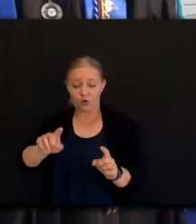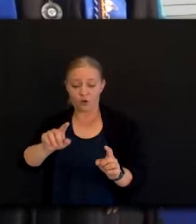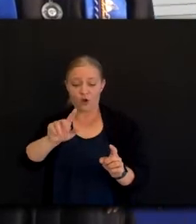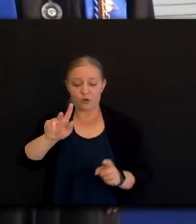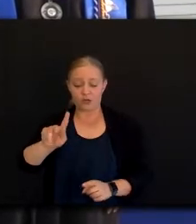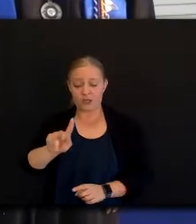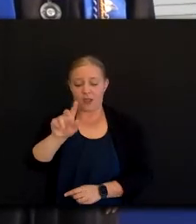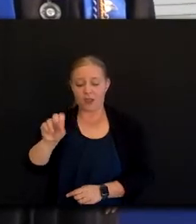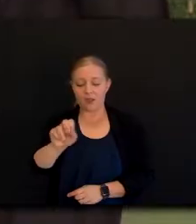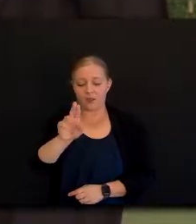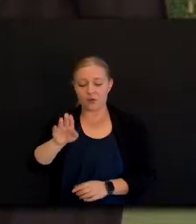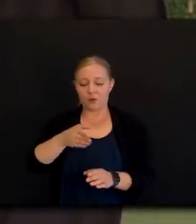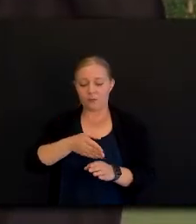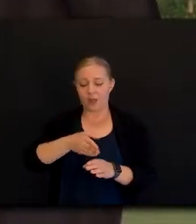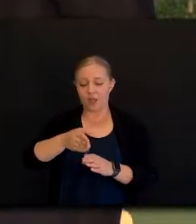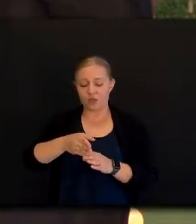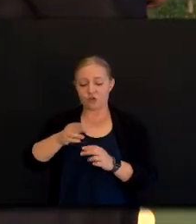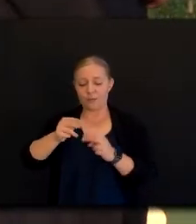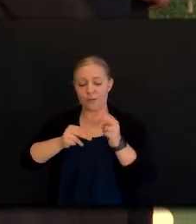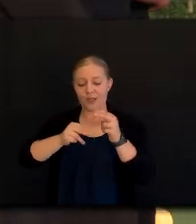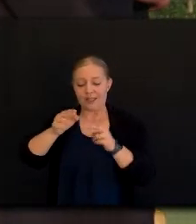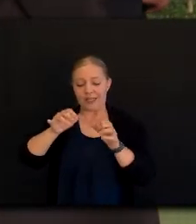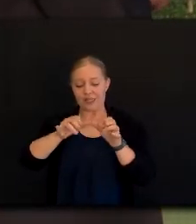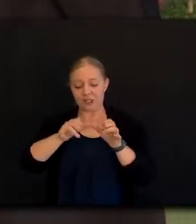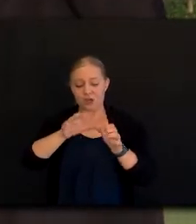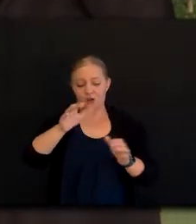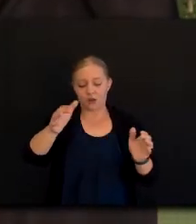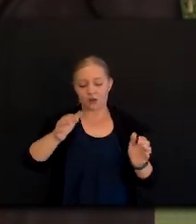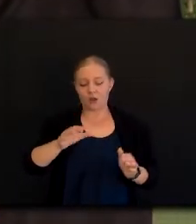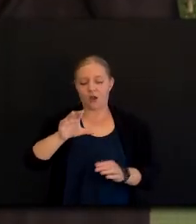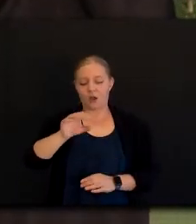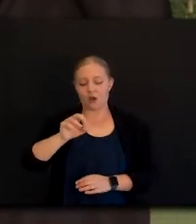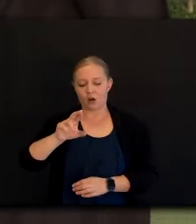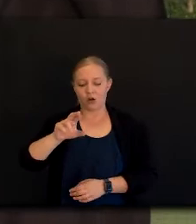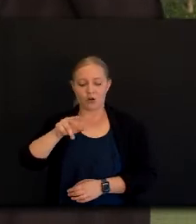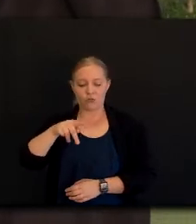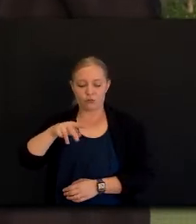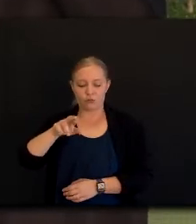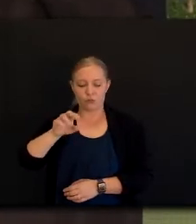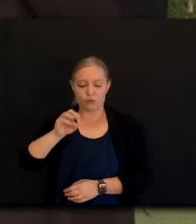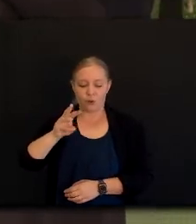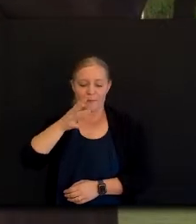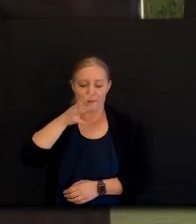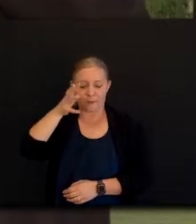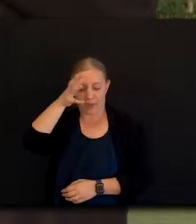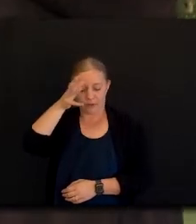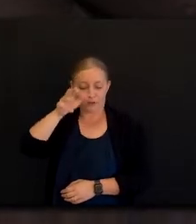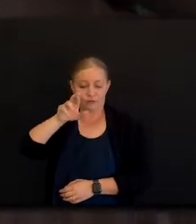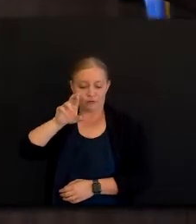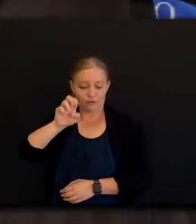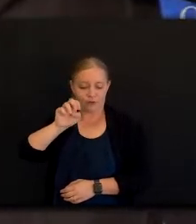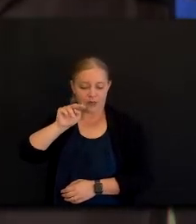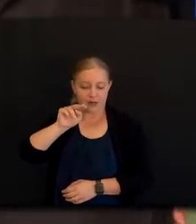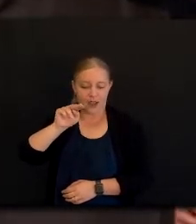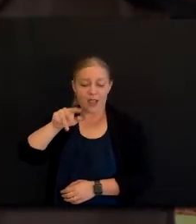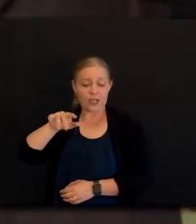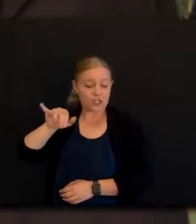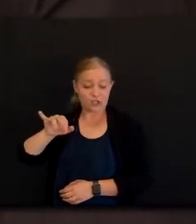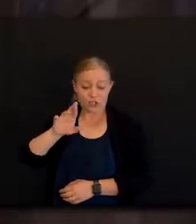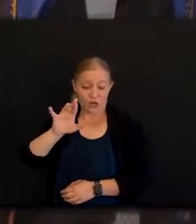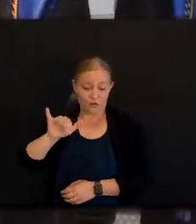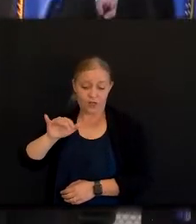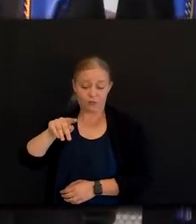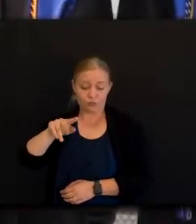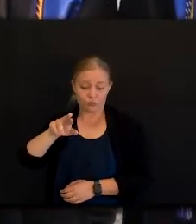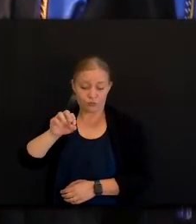Connor Prue. Connor's parents are Renee and Jerry Prue. Connor was involved in swim and dive, band, and National